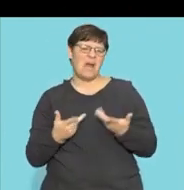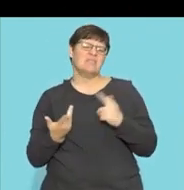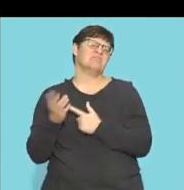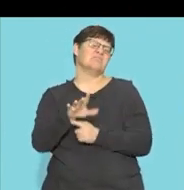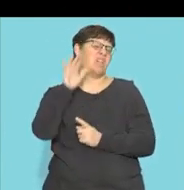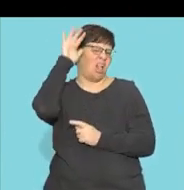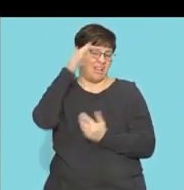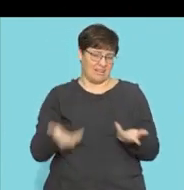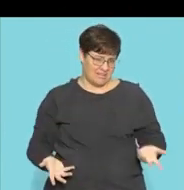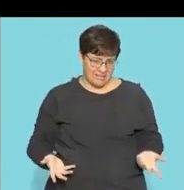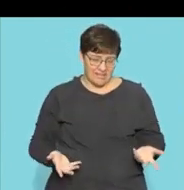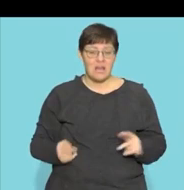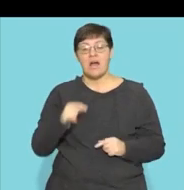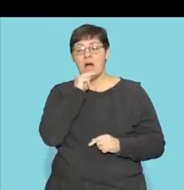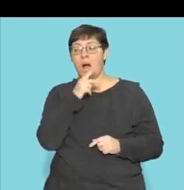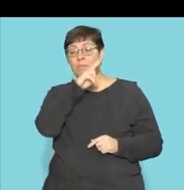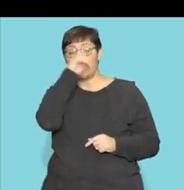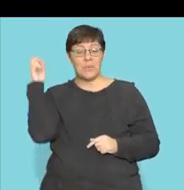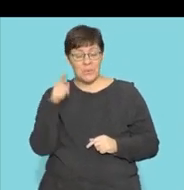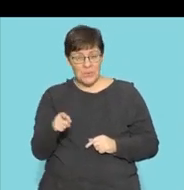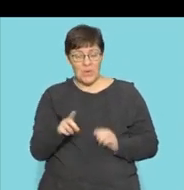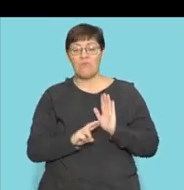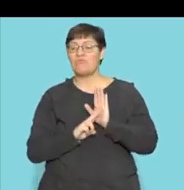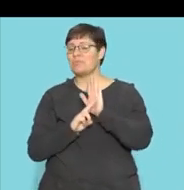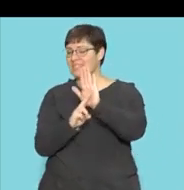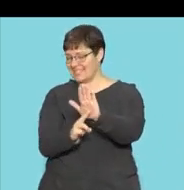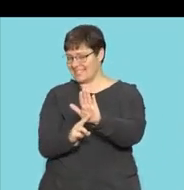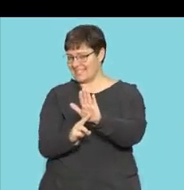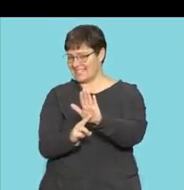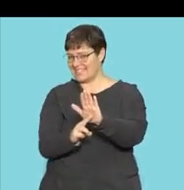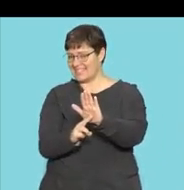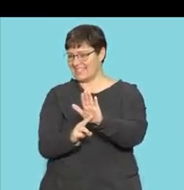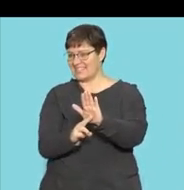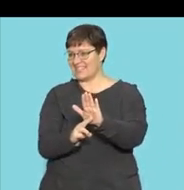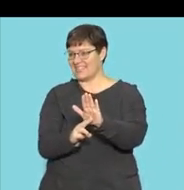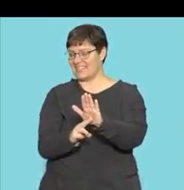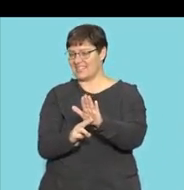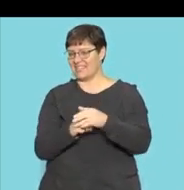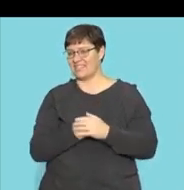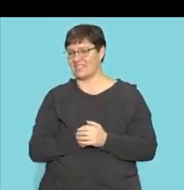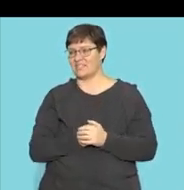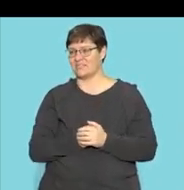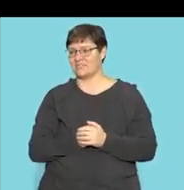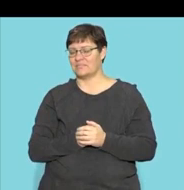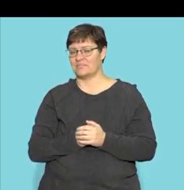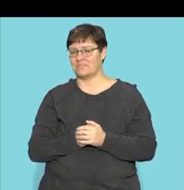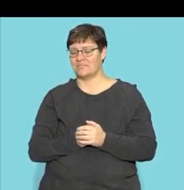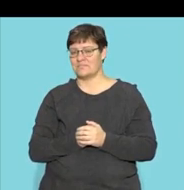actually moving, but as if they were moving. And that blue line then represents